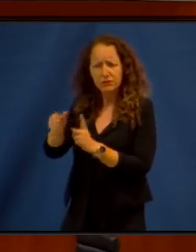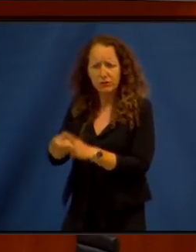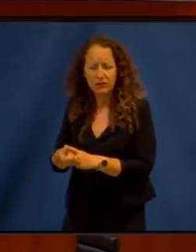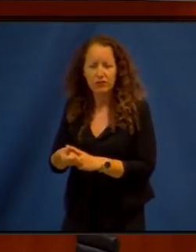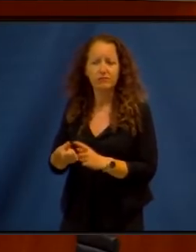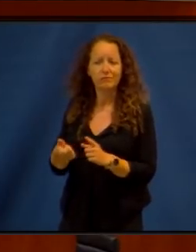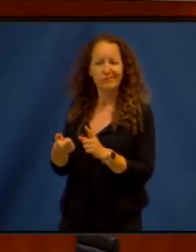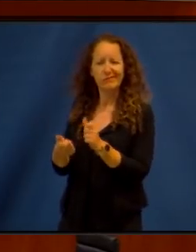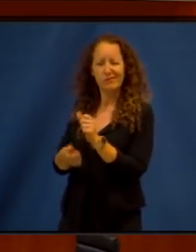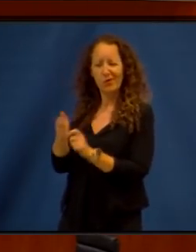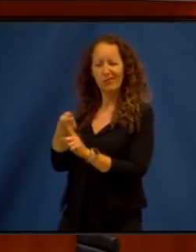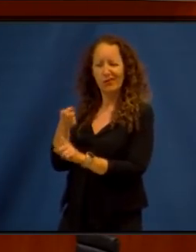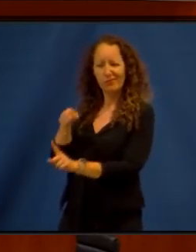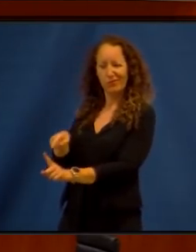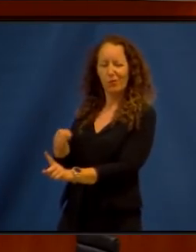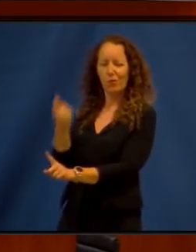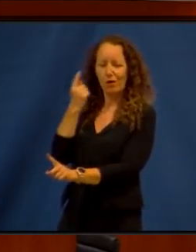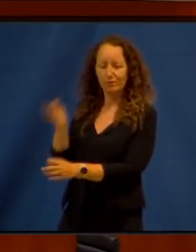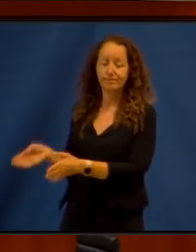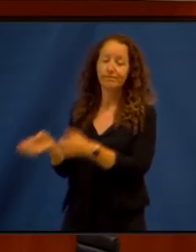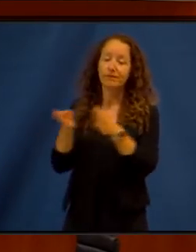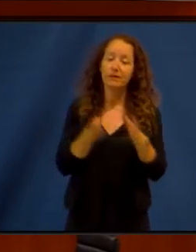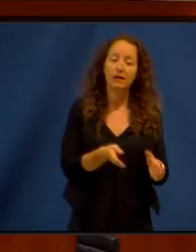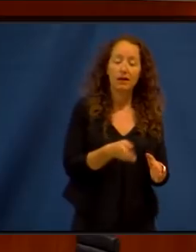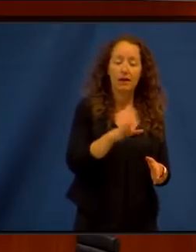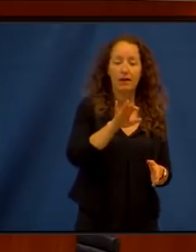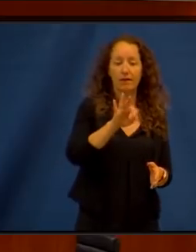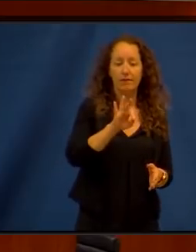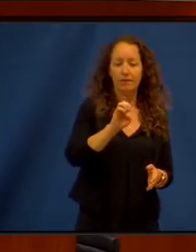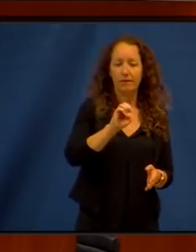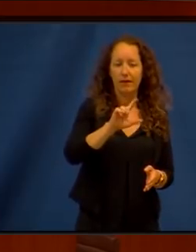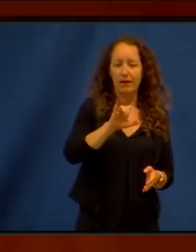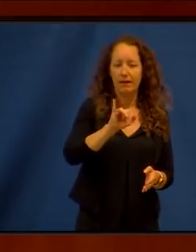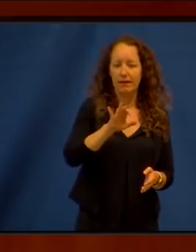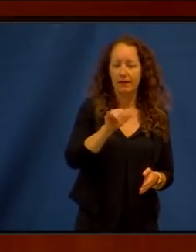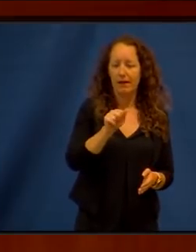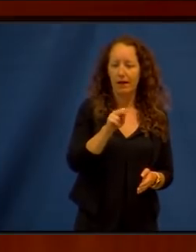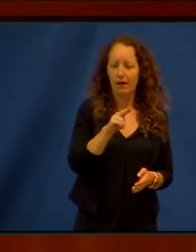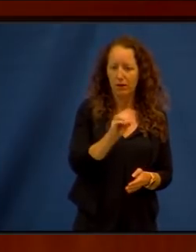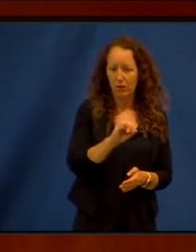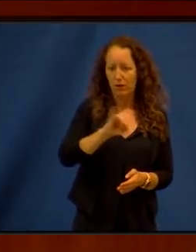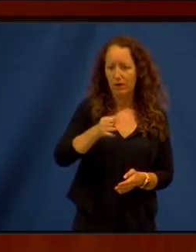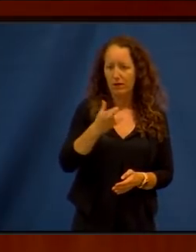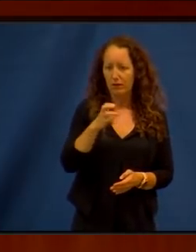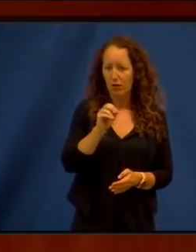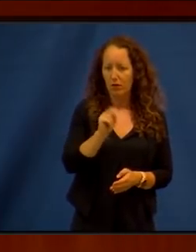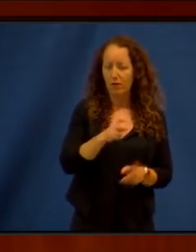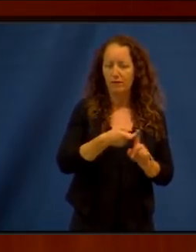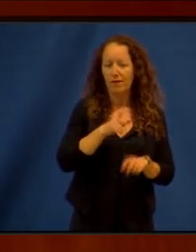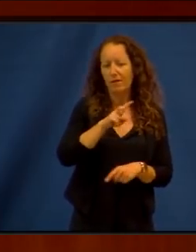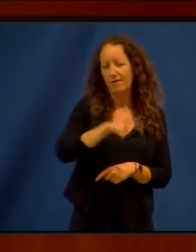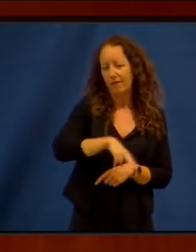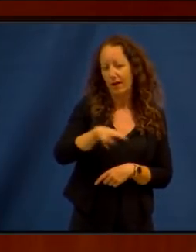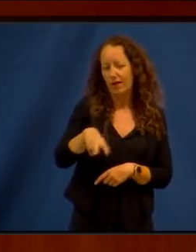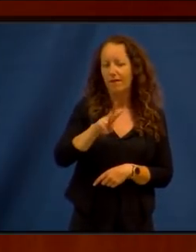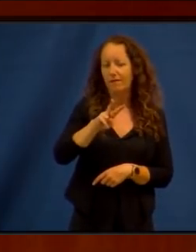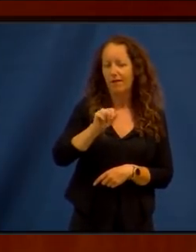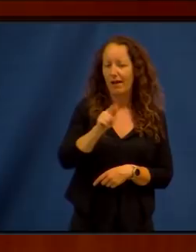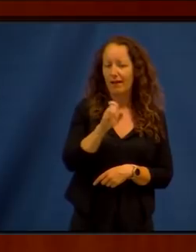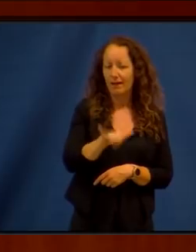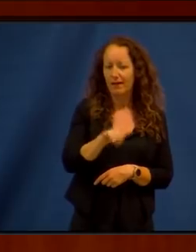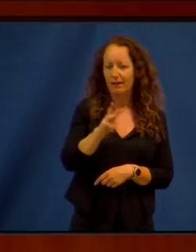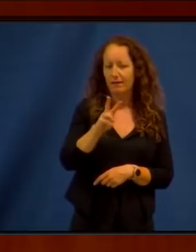from the Valley View Medical Center. Yes, thank you for having us here today. A couple of items that we wanted to bring